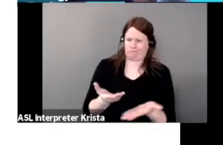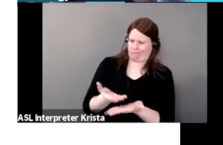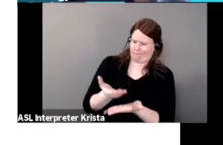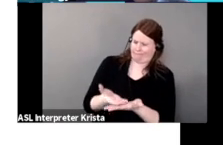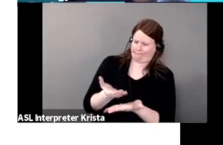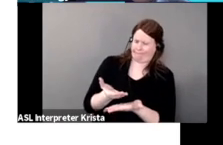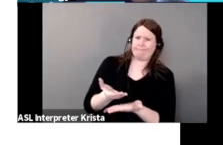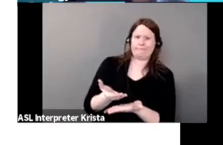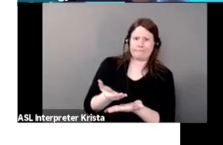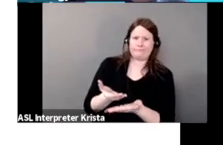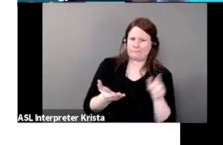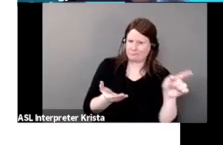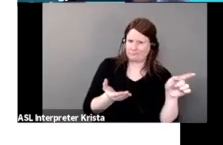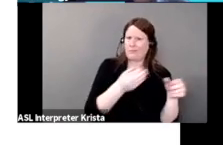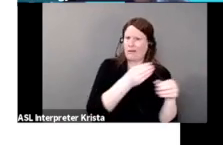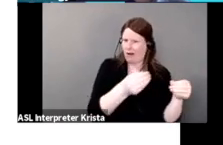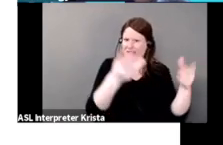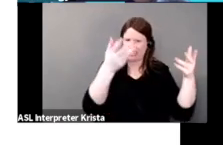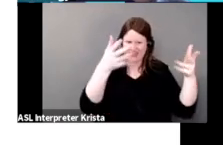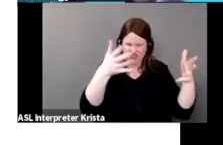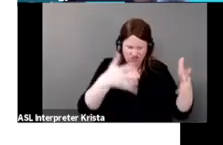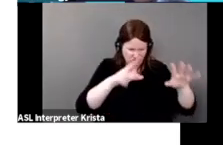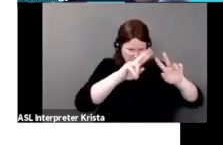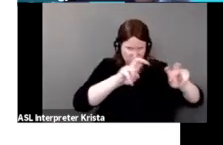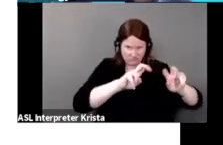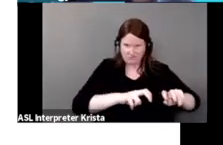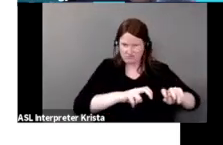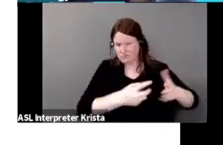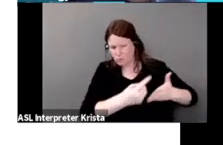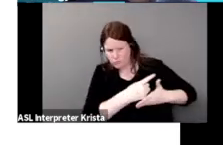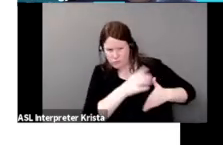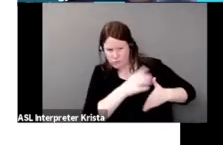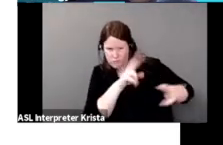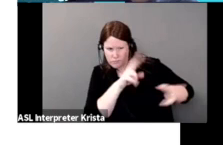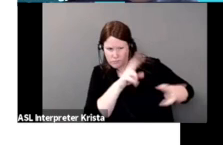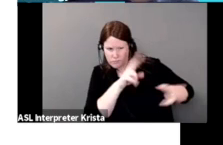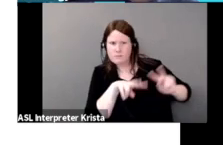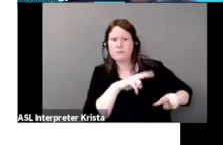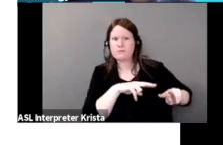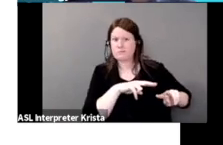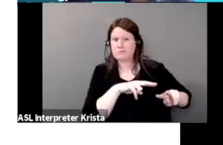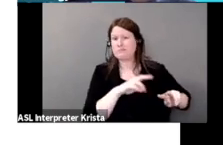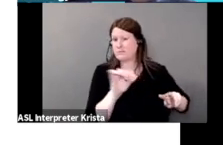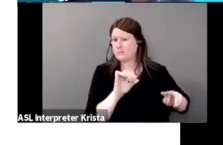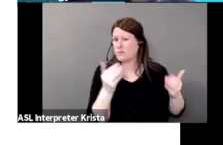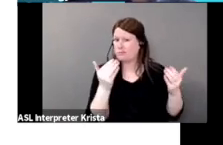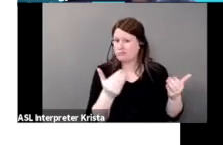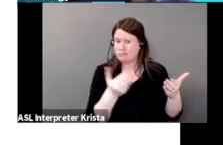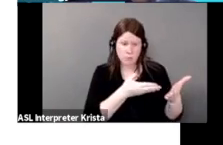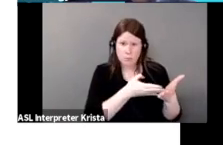has examined it. You will be able to litigate under common law or under